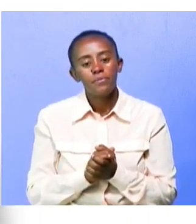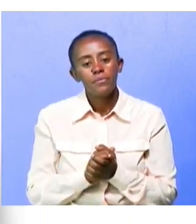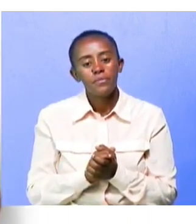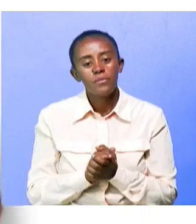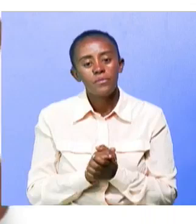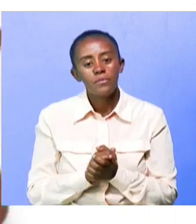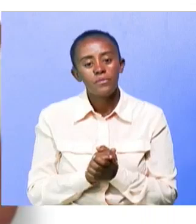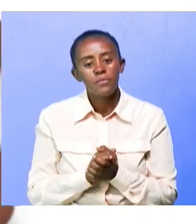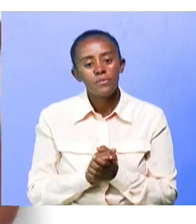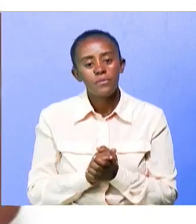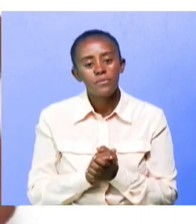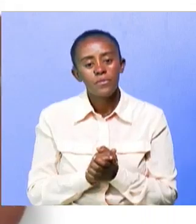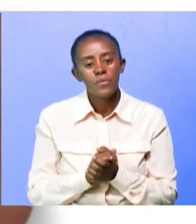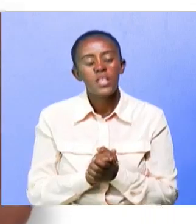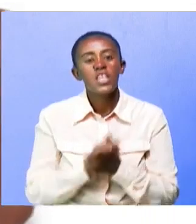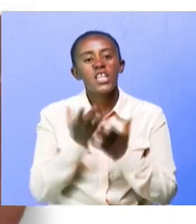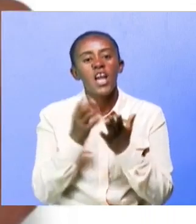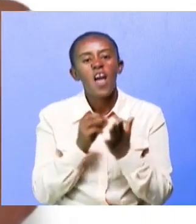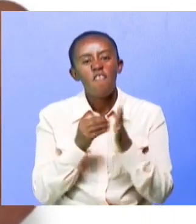affects